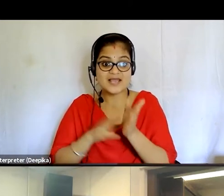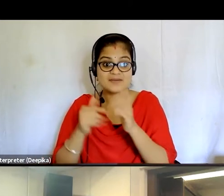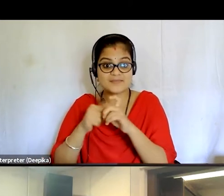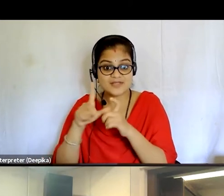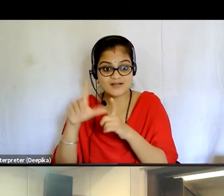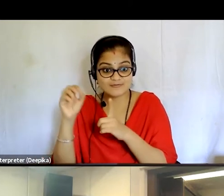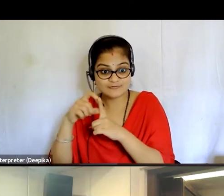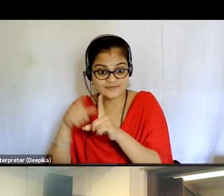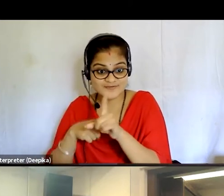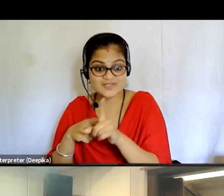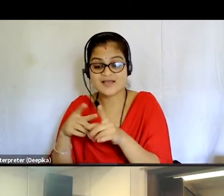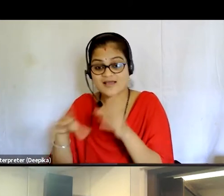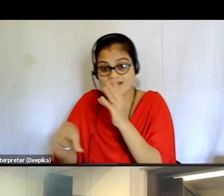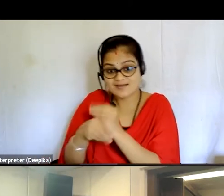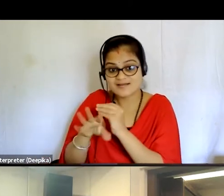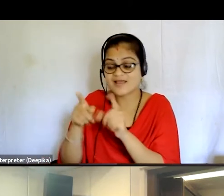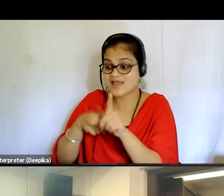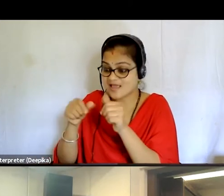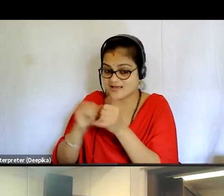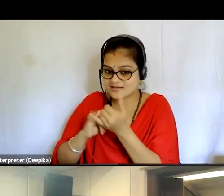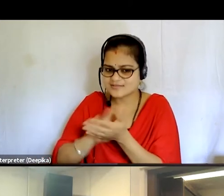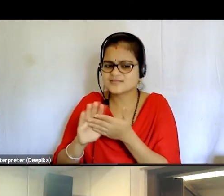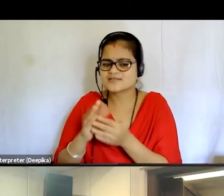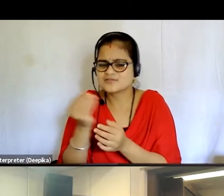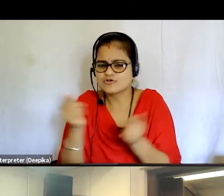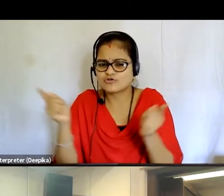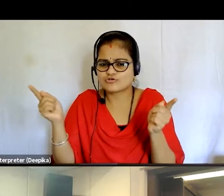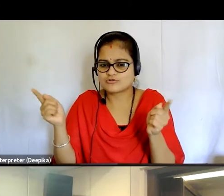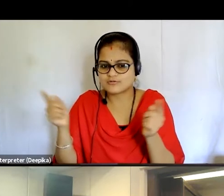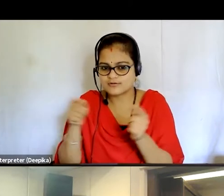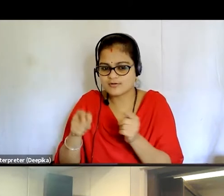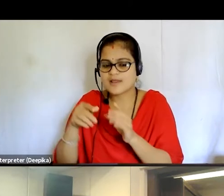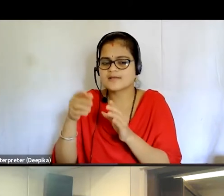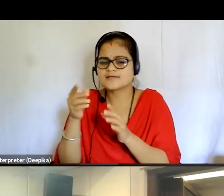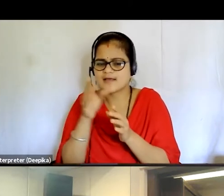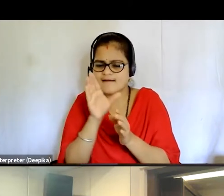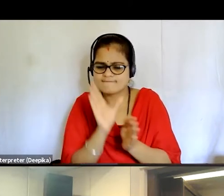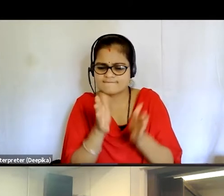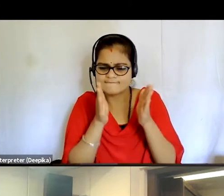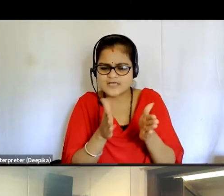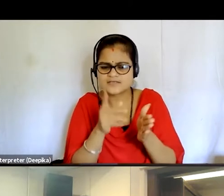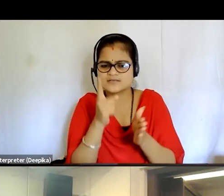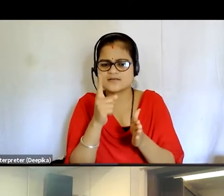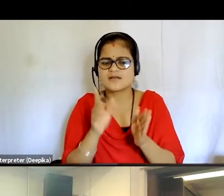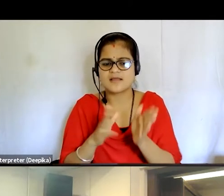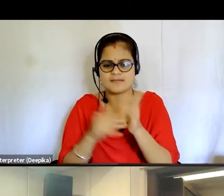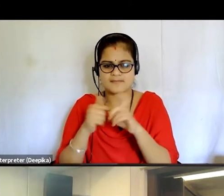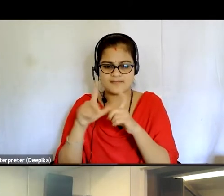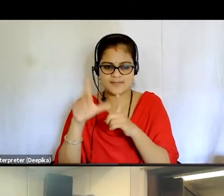we came upon. Yash, will you just play us the first part of the melody? Yeah.